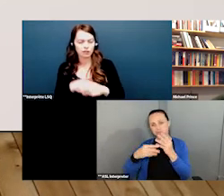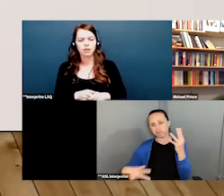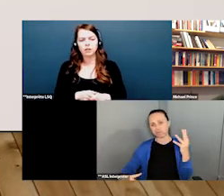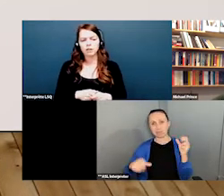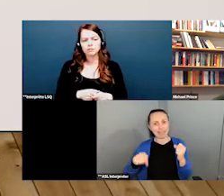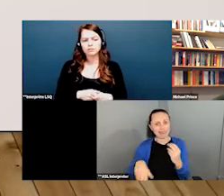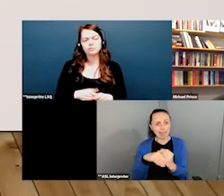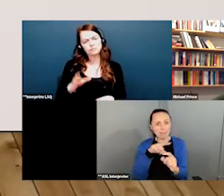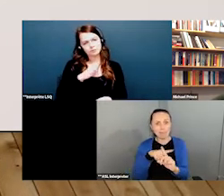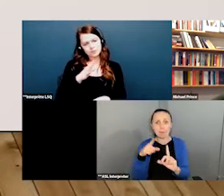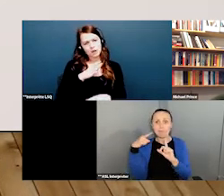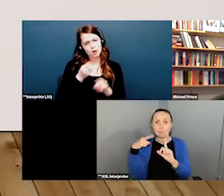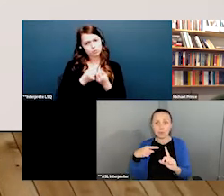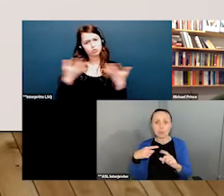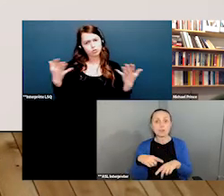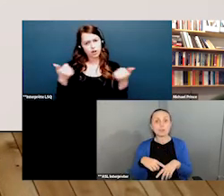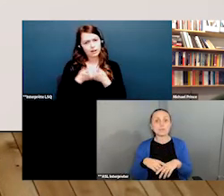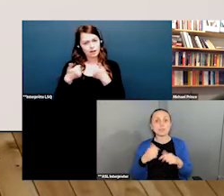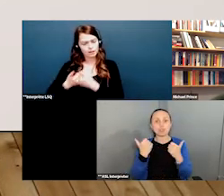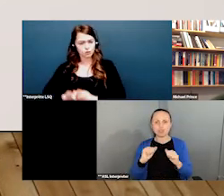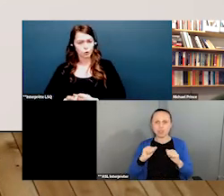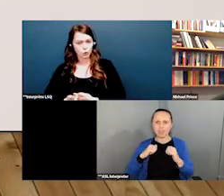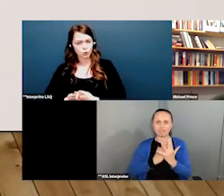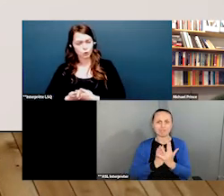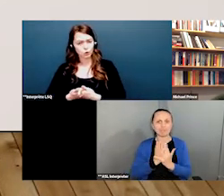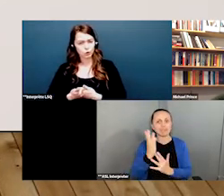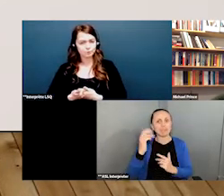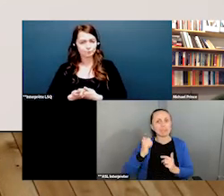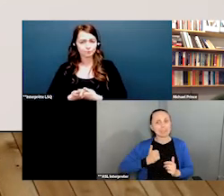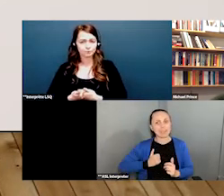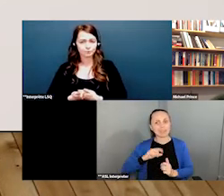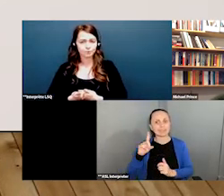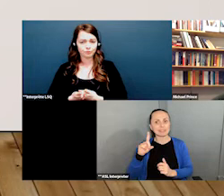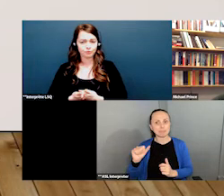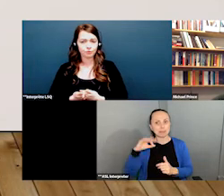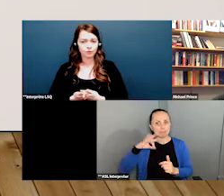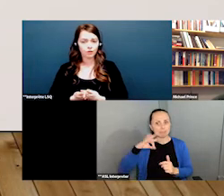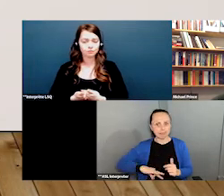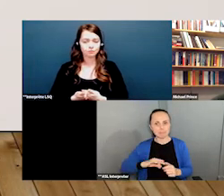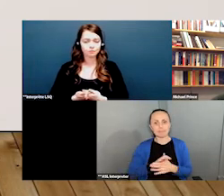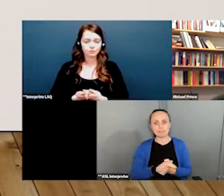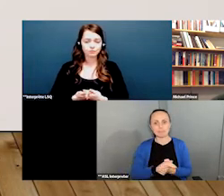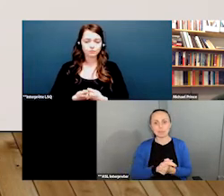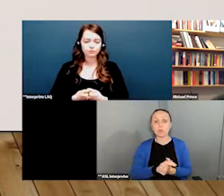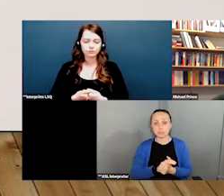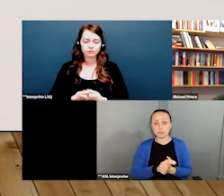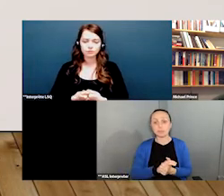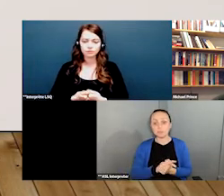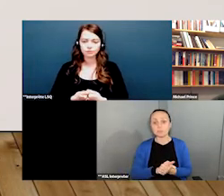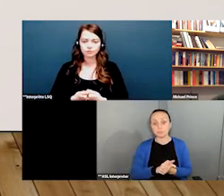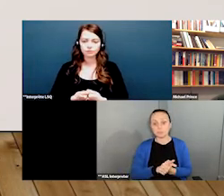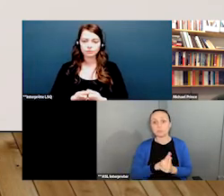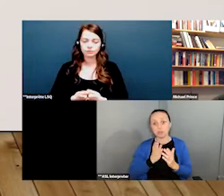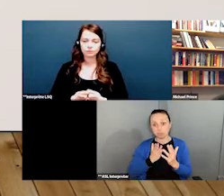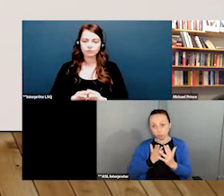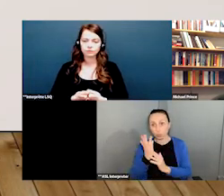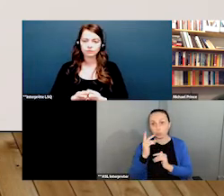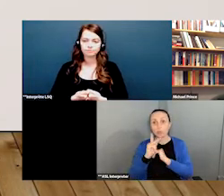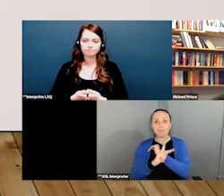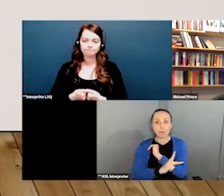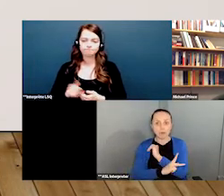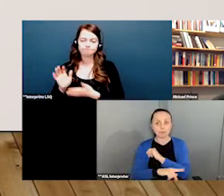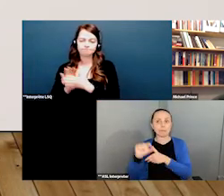to make the point that trying to navigate through this Canada Disability Benefit is through a Parliament and a